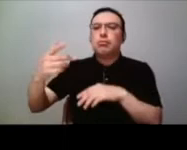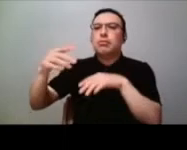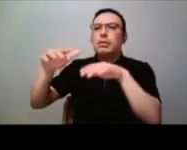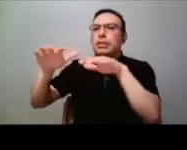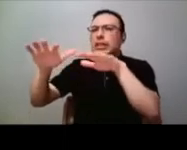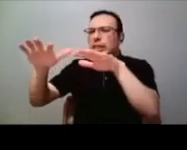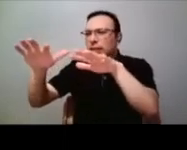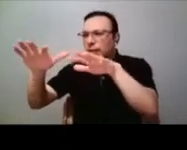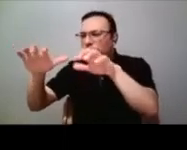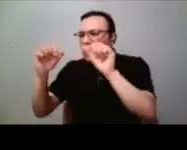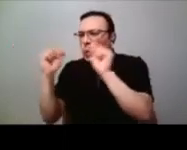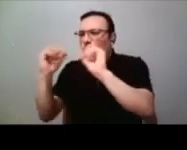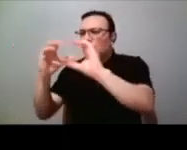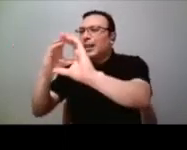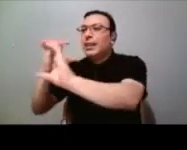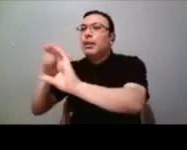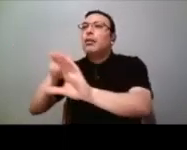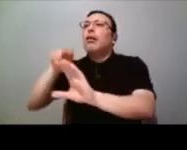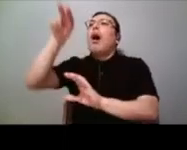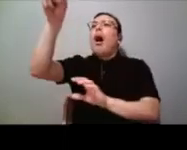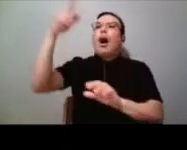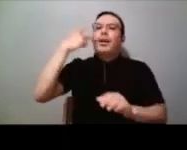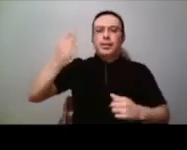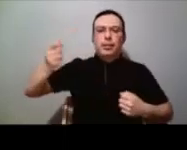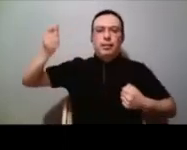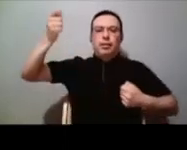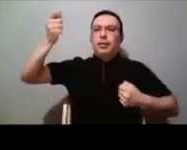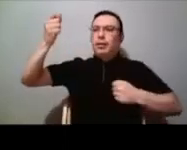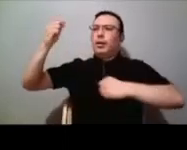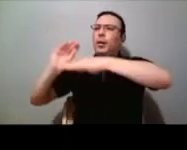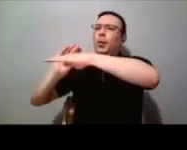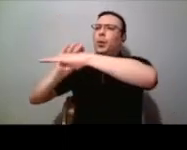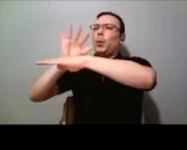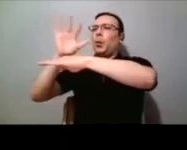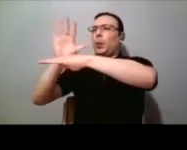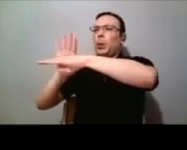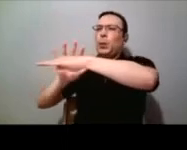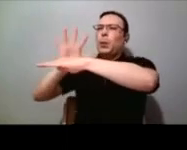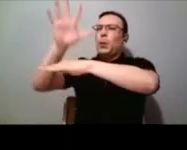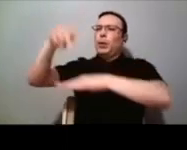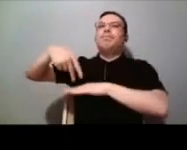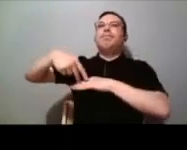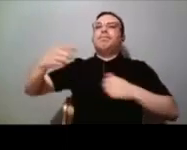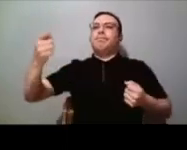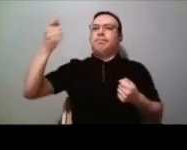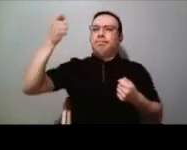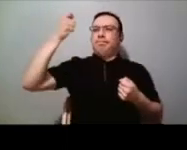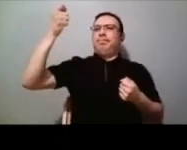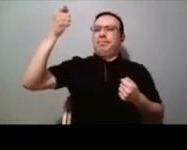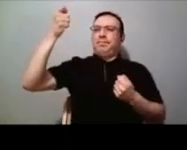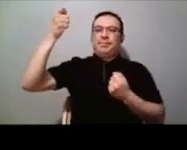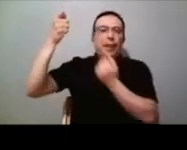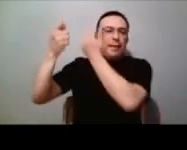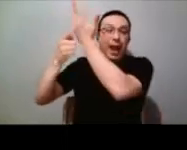horizon, where the Statue of Liberty rises, still standing, its uplifted arm holding that lamp, which in the